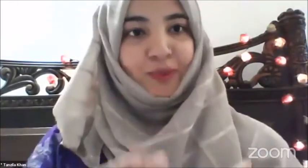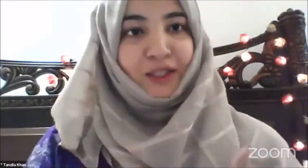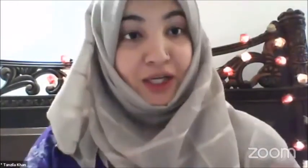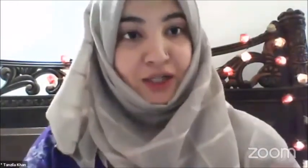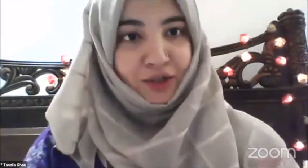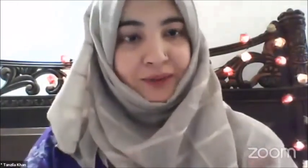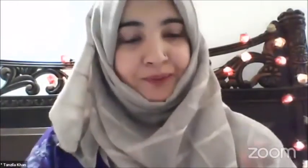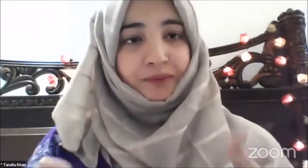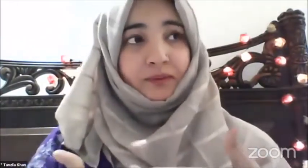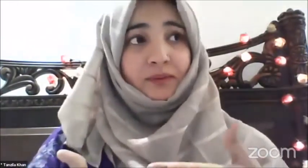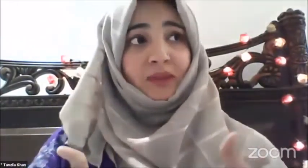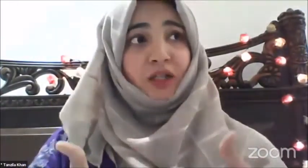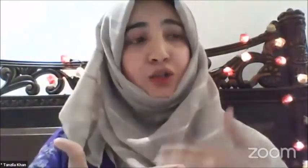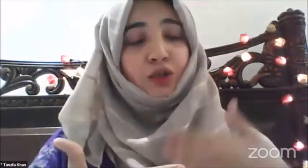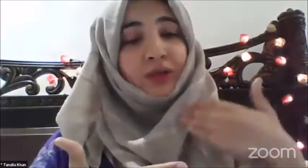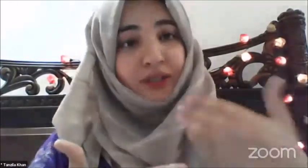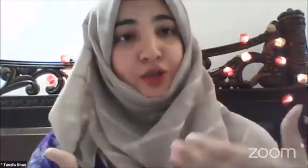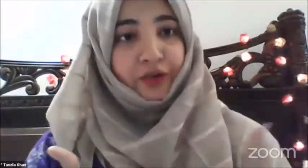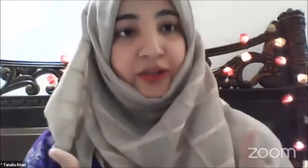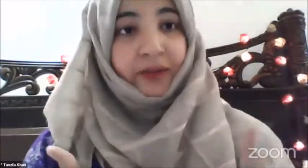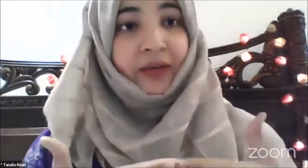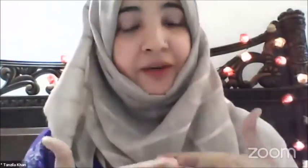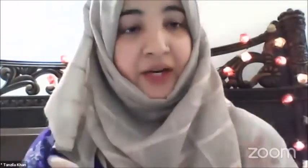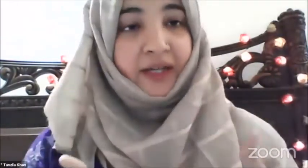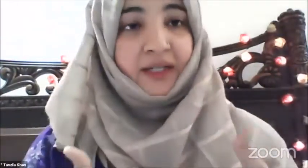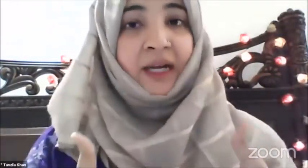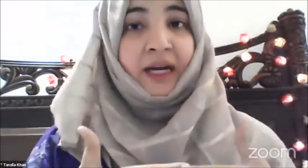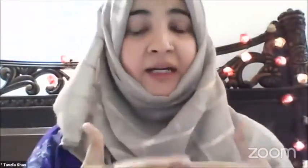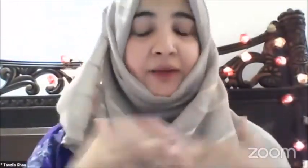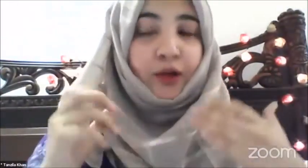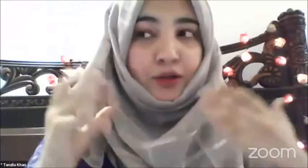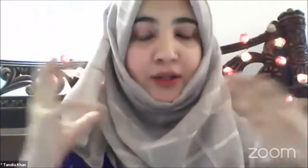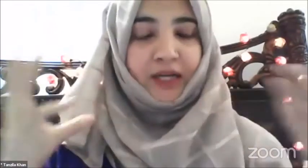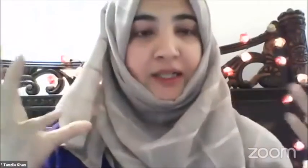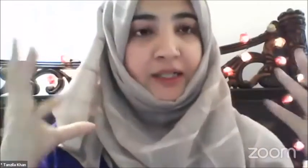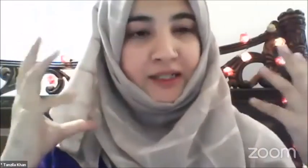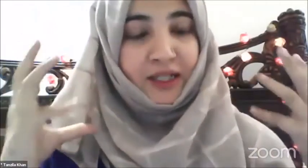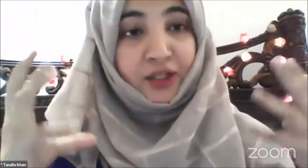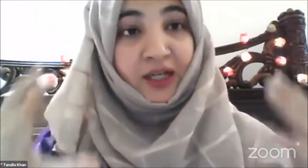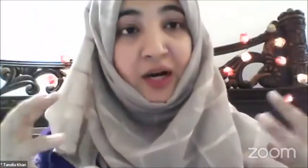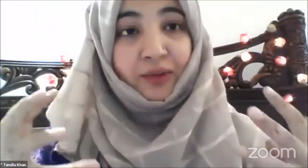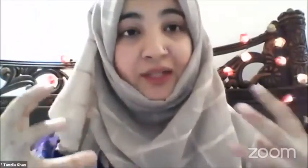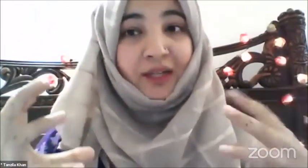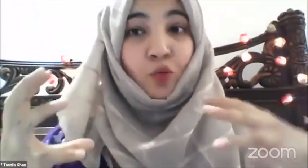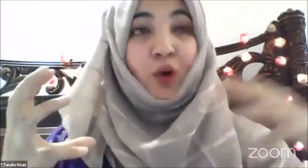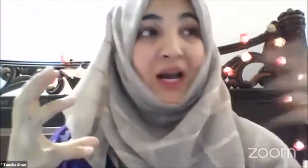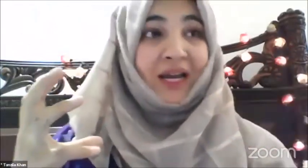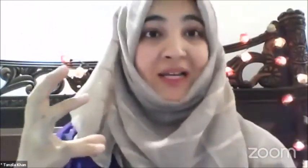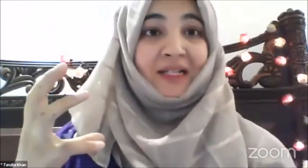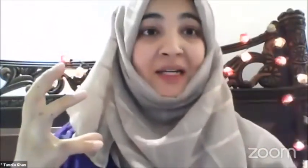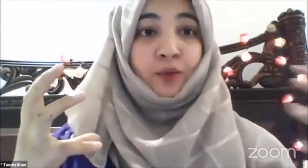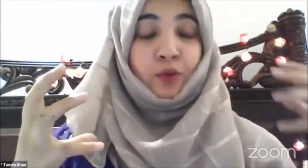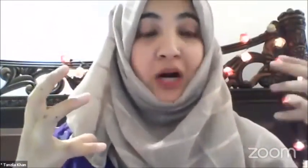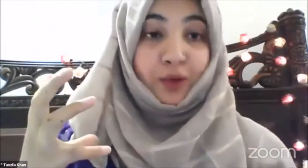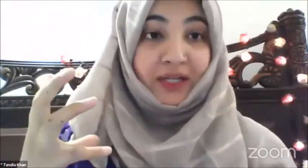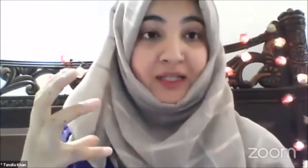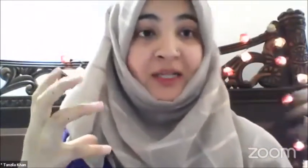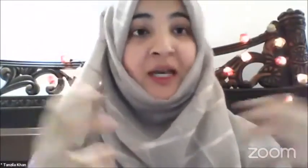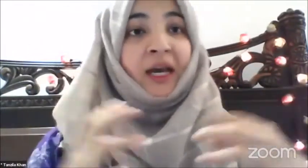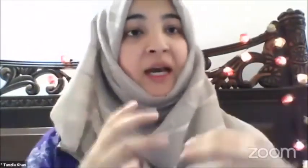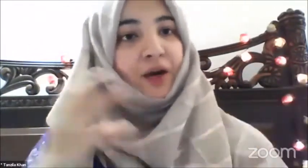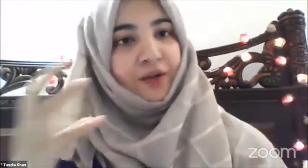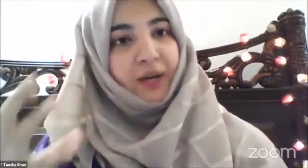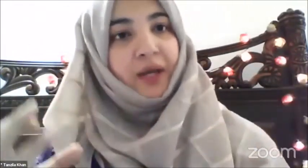had to be changed. So this short film we created, and we also ignited a discussion around it, that why is it how it